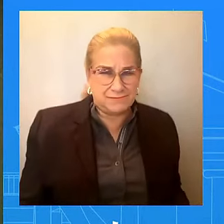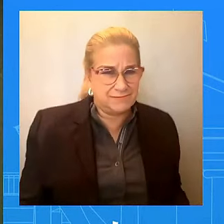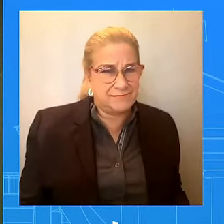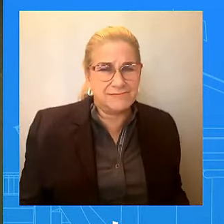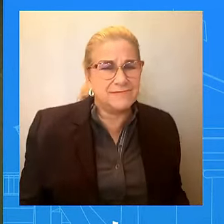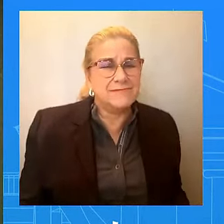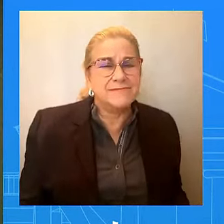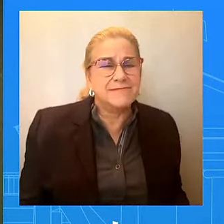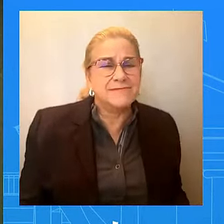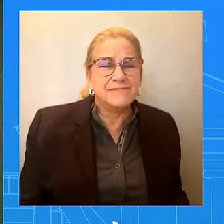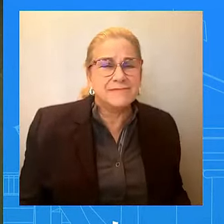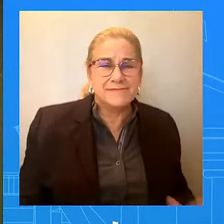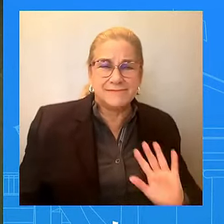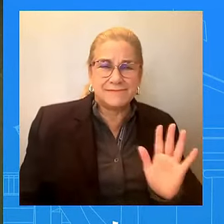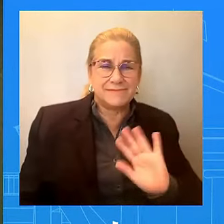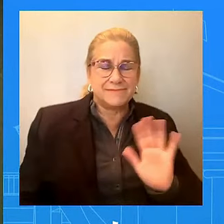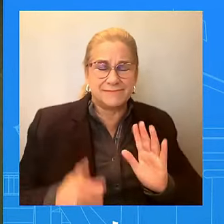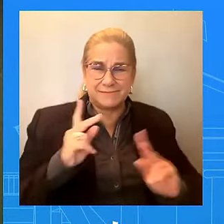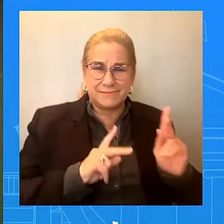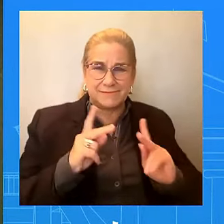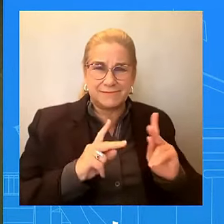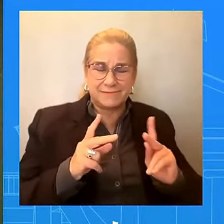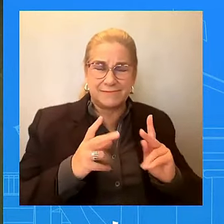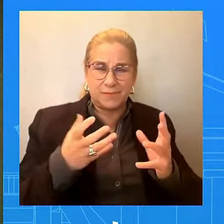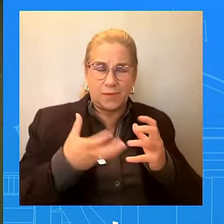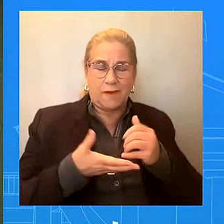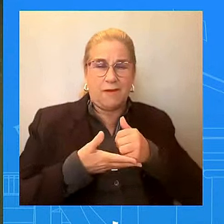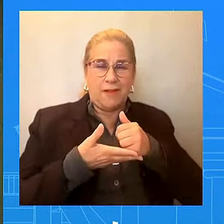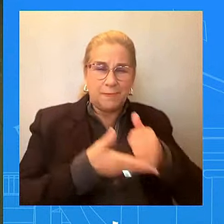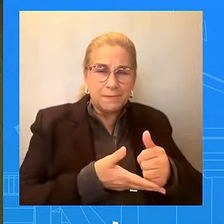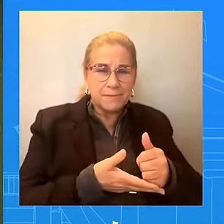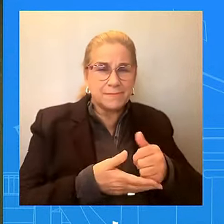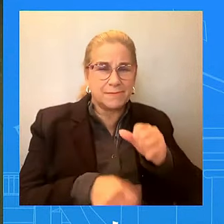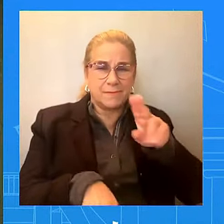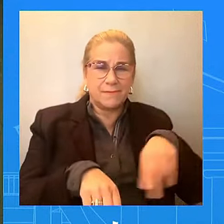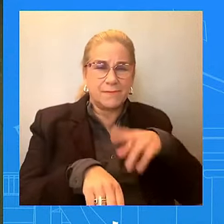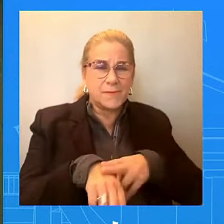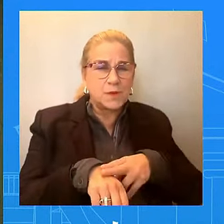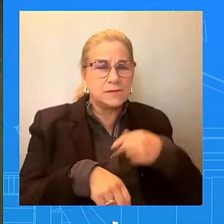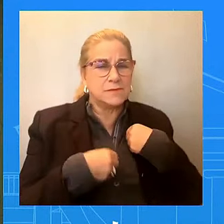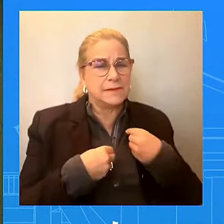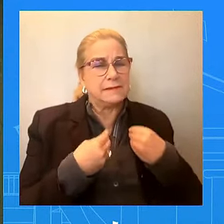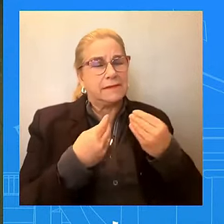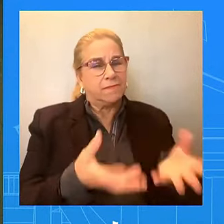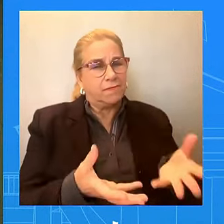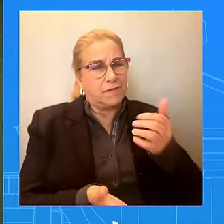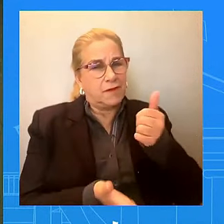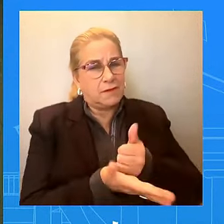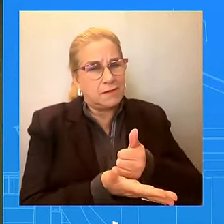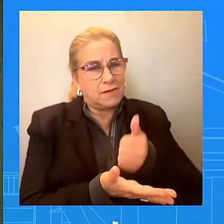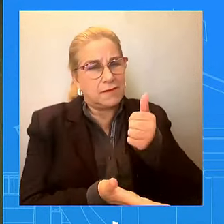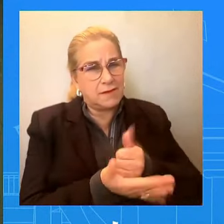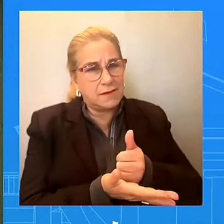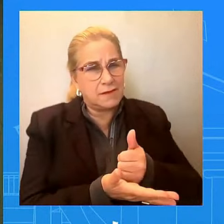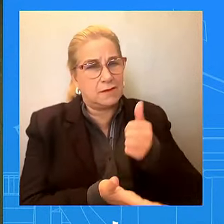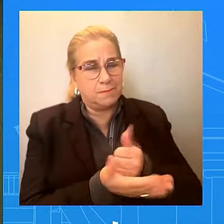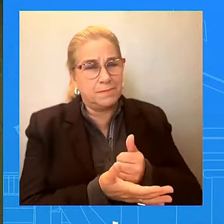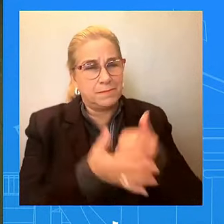to which they are entitled and which will help them because of the fear that that false information has instilled in